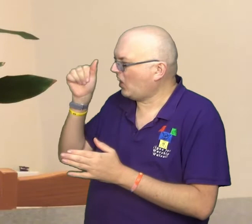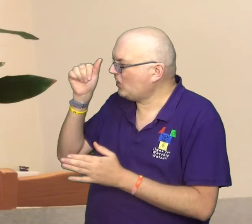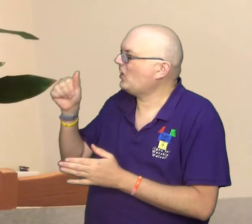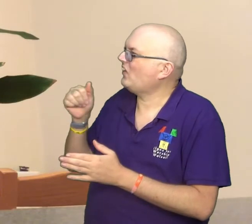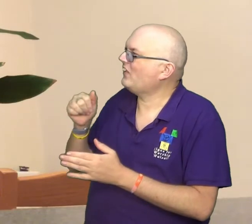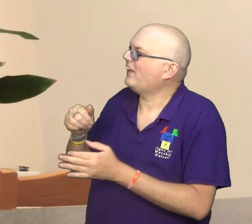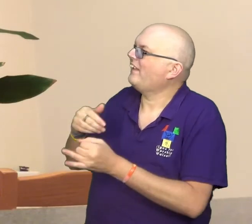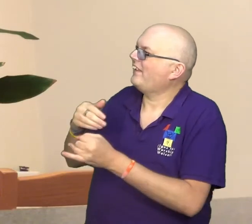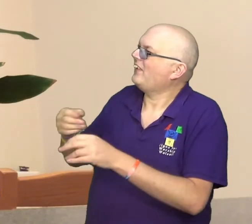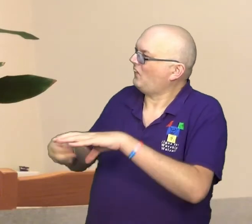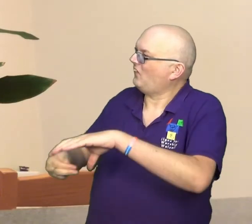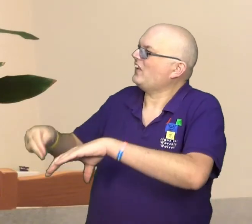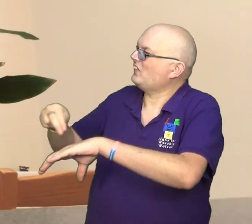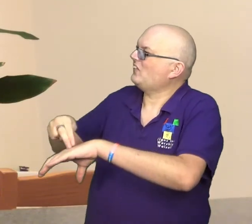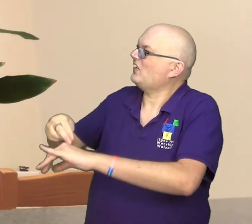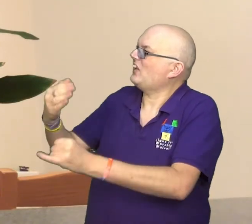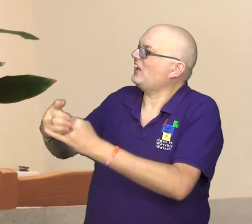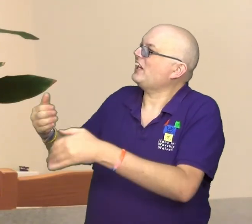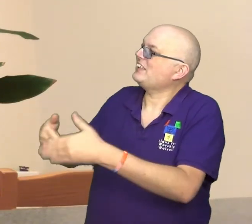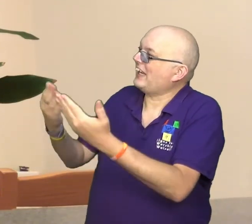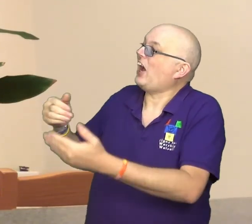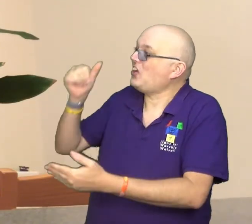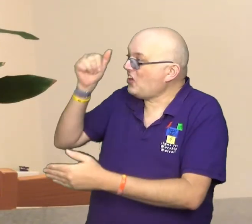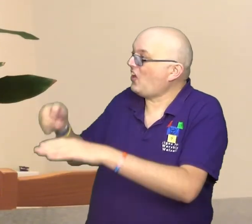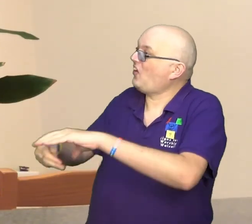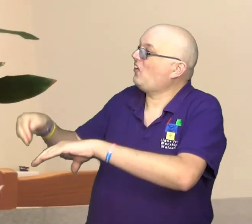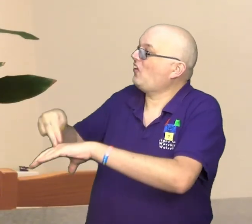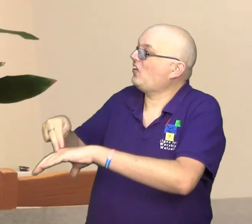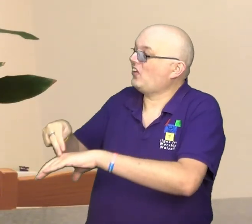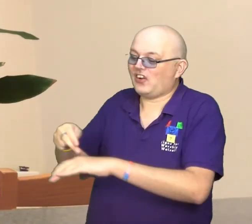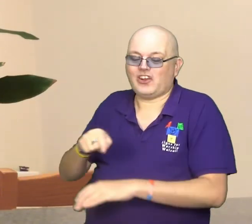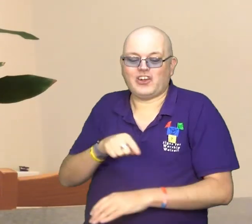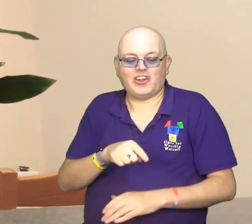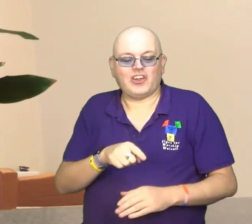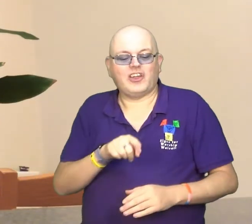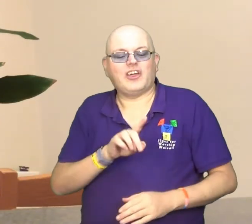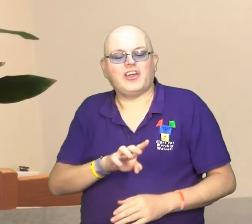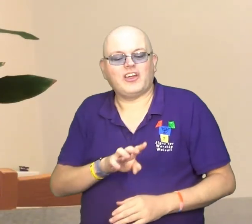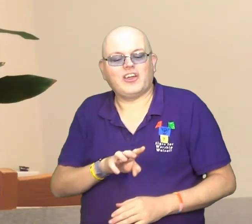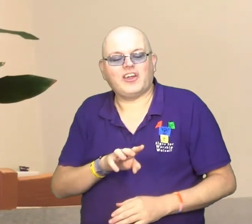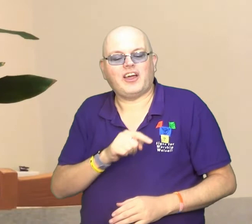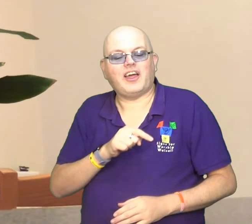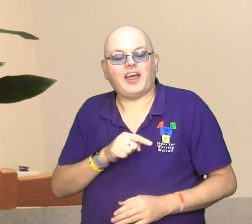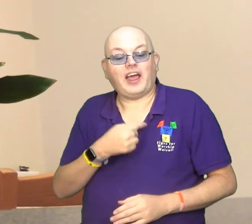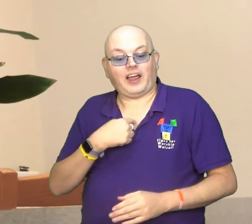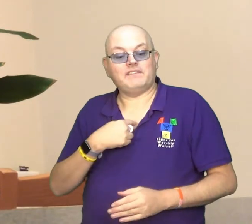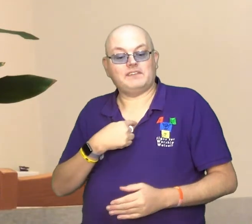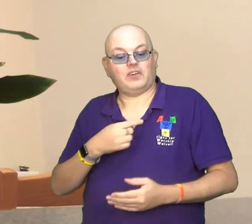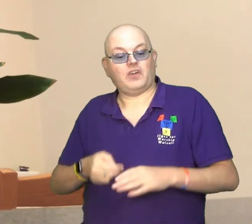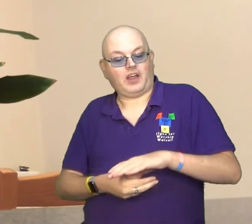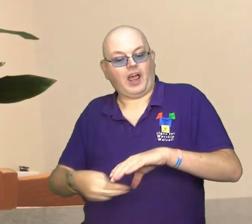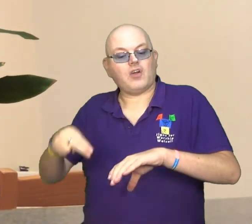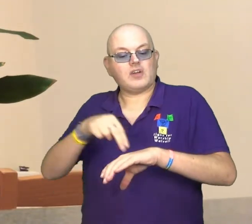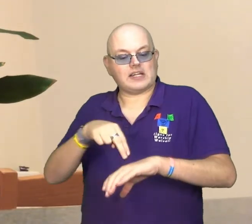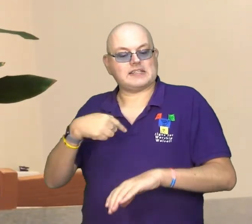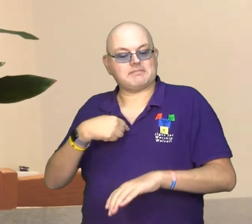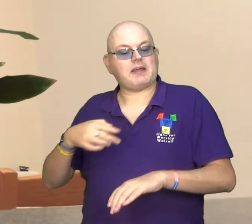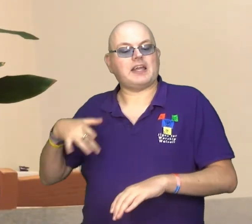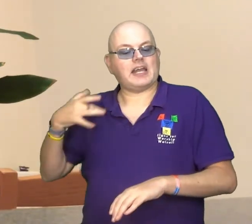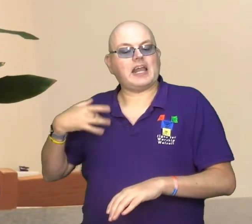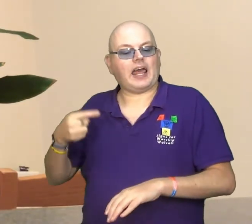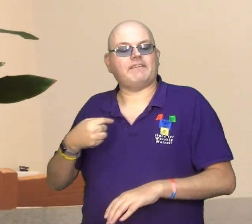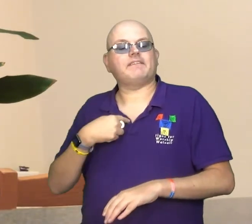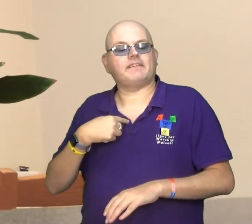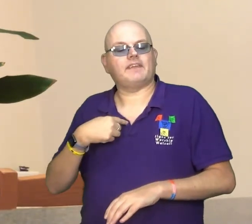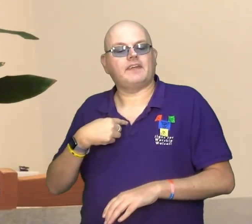know he will rise again in the resurrection at the last day." Jesus said to her, "I am the resurrection